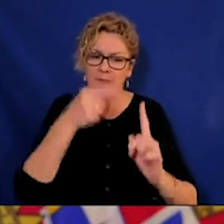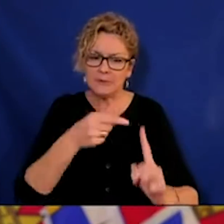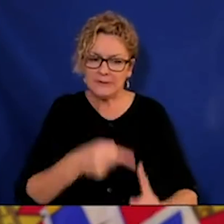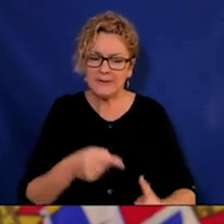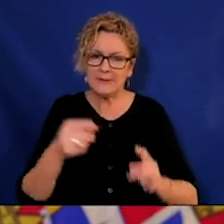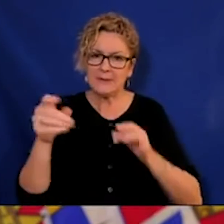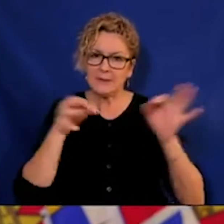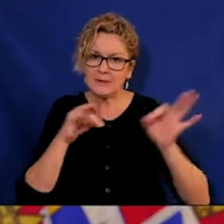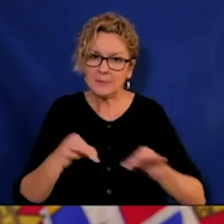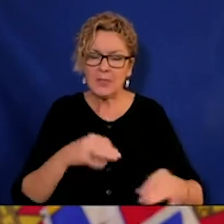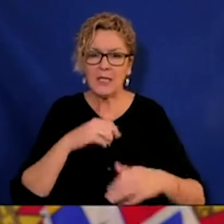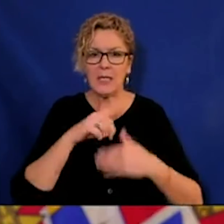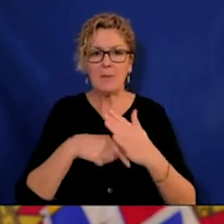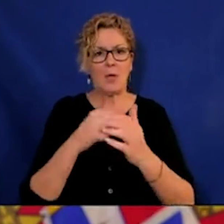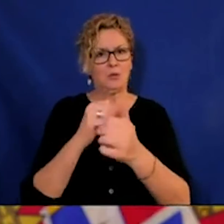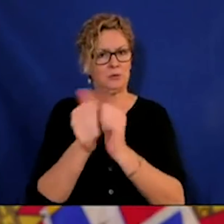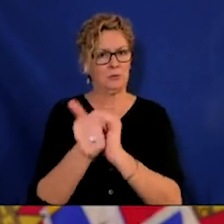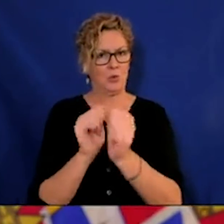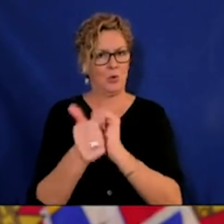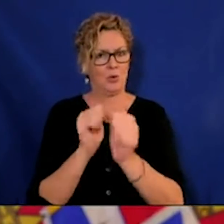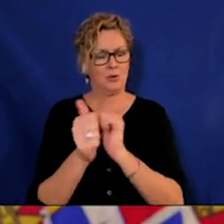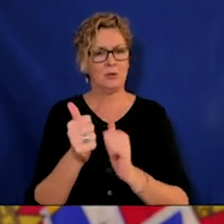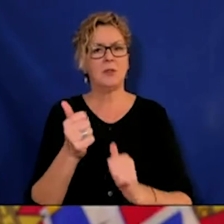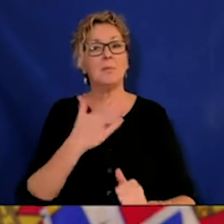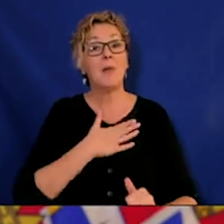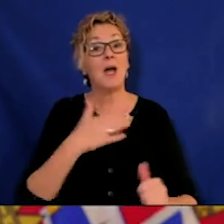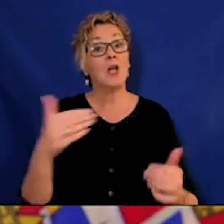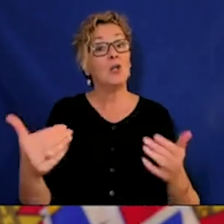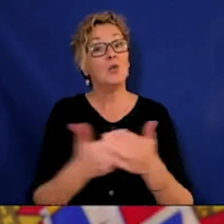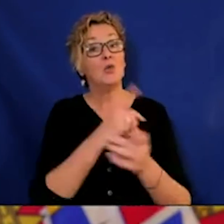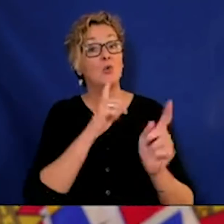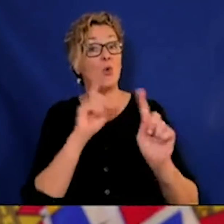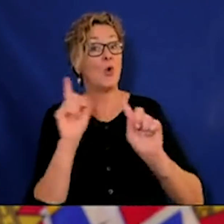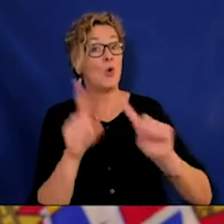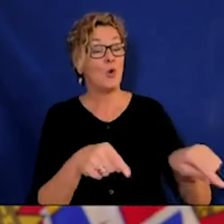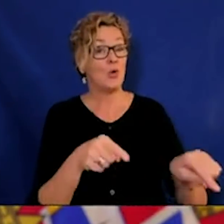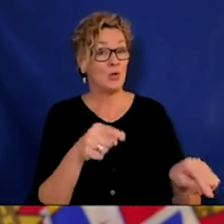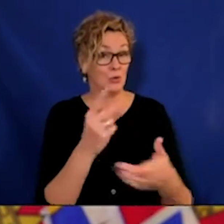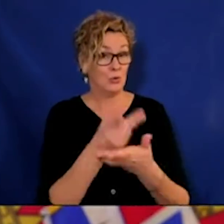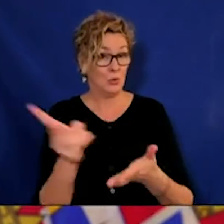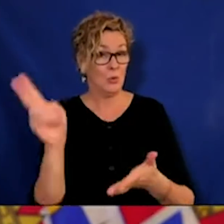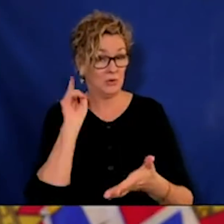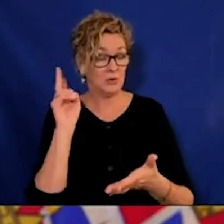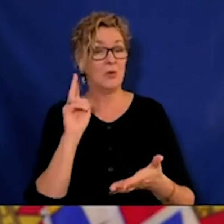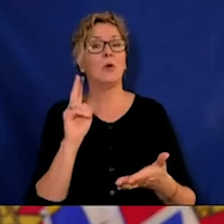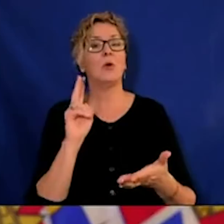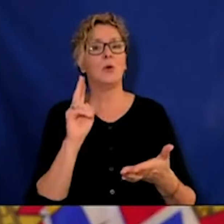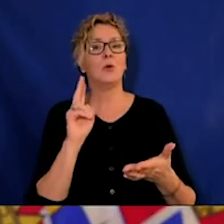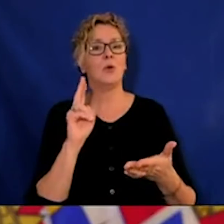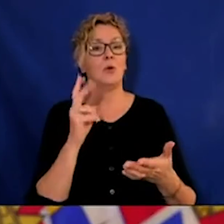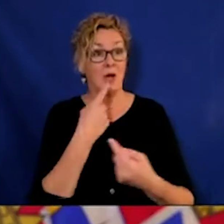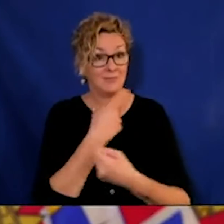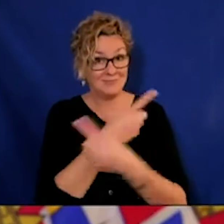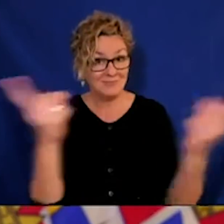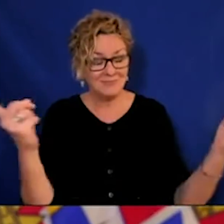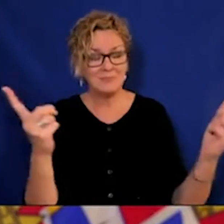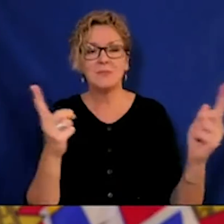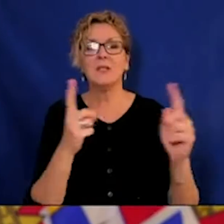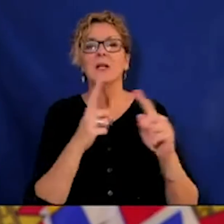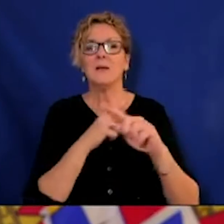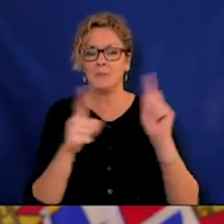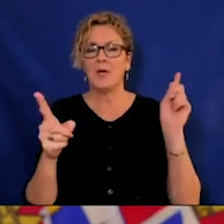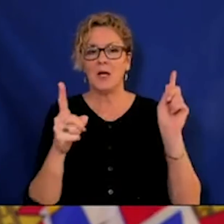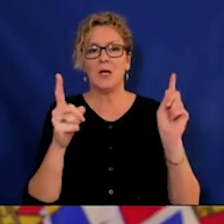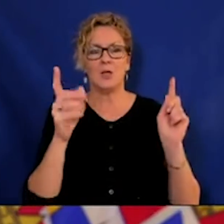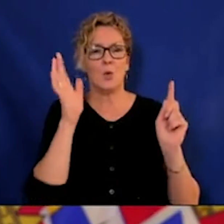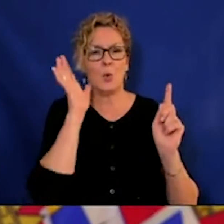I presented orally a few weeks ago. So just to remind people, it means that all events